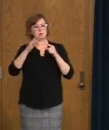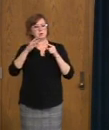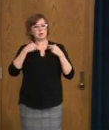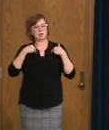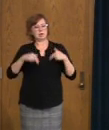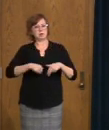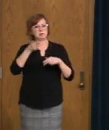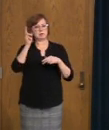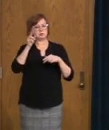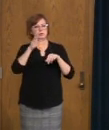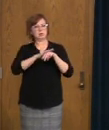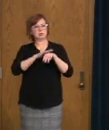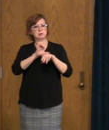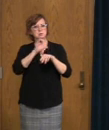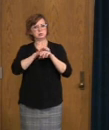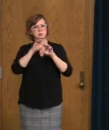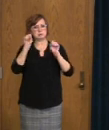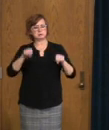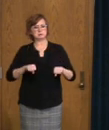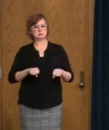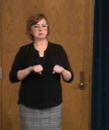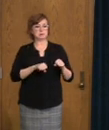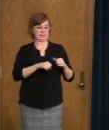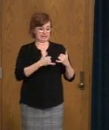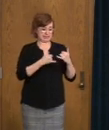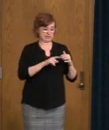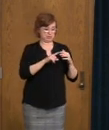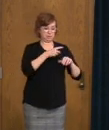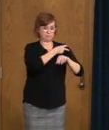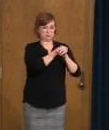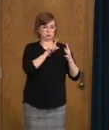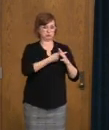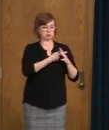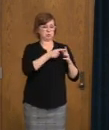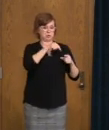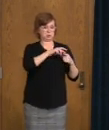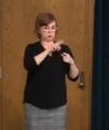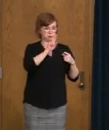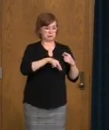in Regina to Saskatoon, it will be a chance for us to really